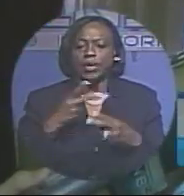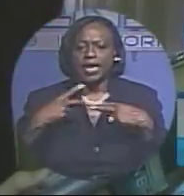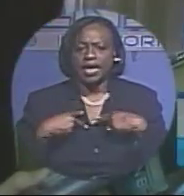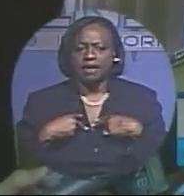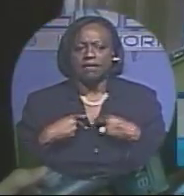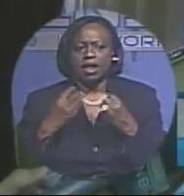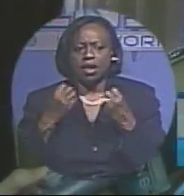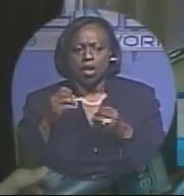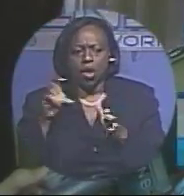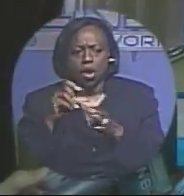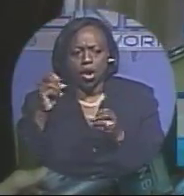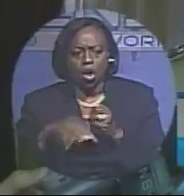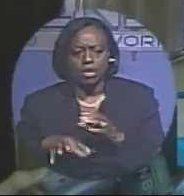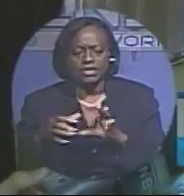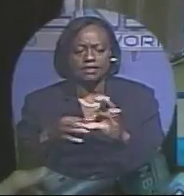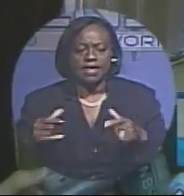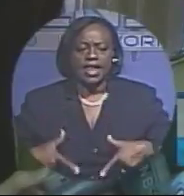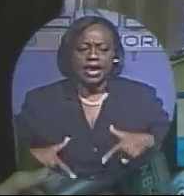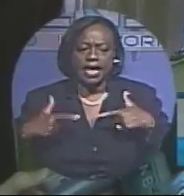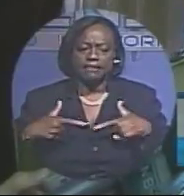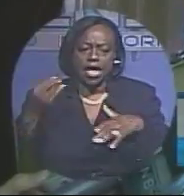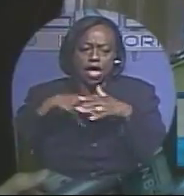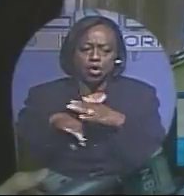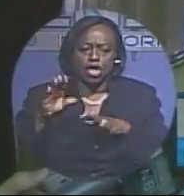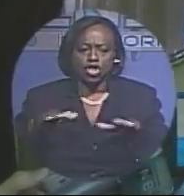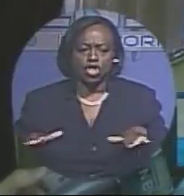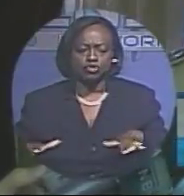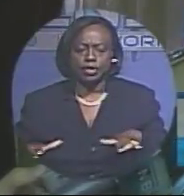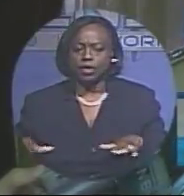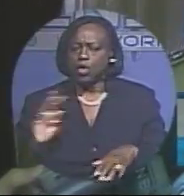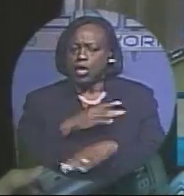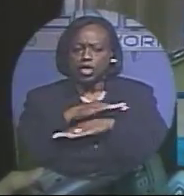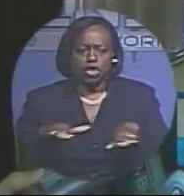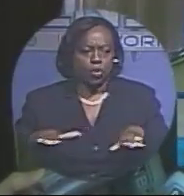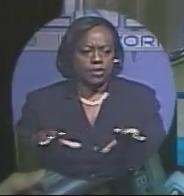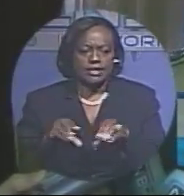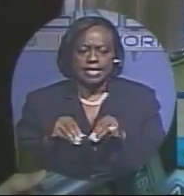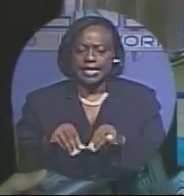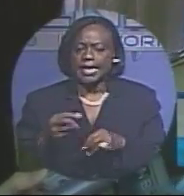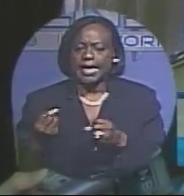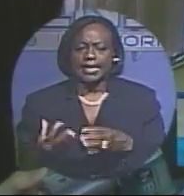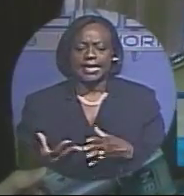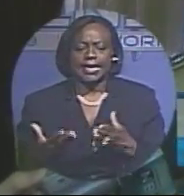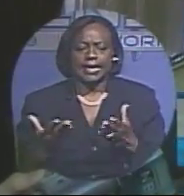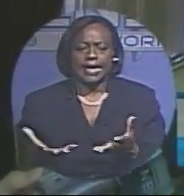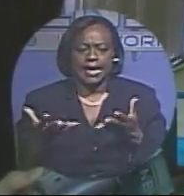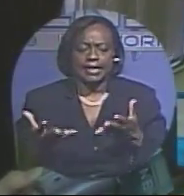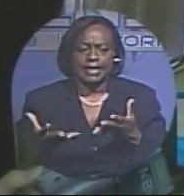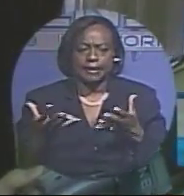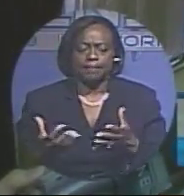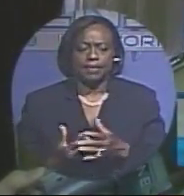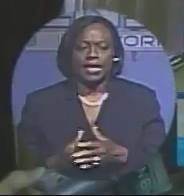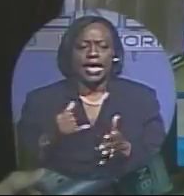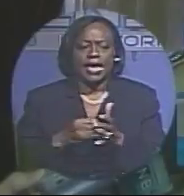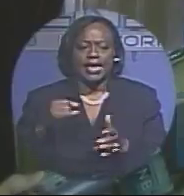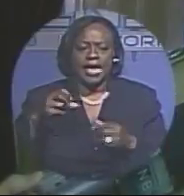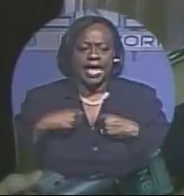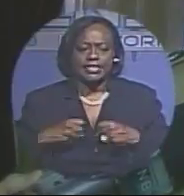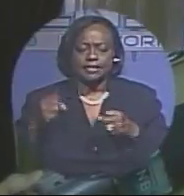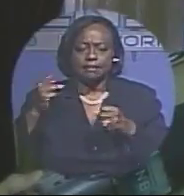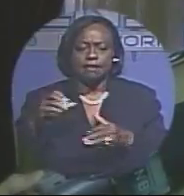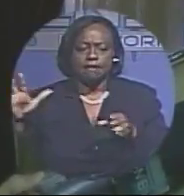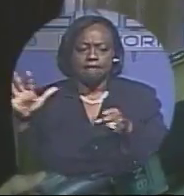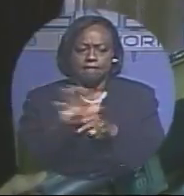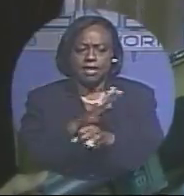including children. It is not something we take lightly, and I can assure you it has the full attention of the Royal Bahamas Police Force, the Royal Bahamas Defense Force,